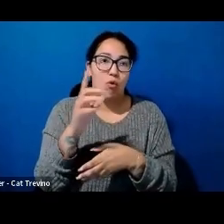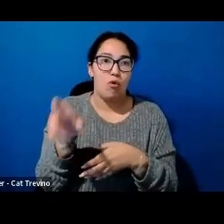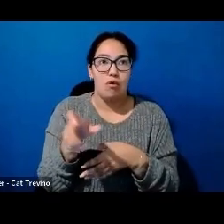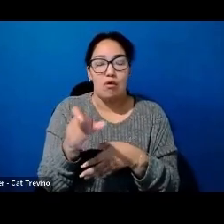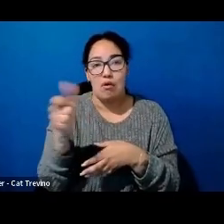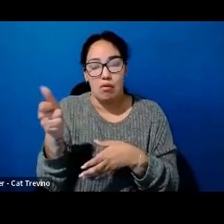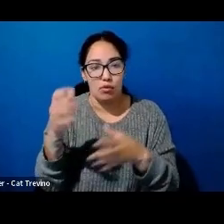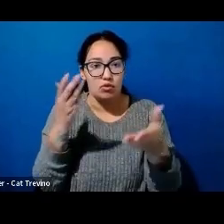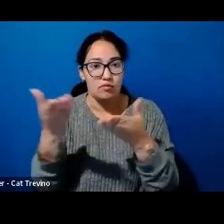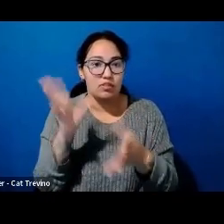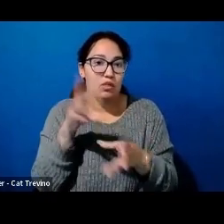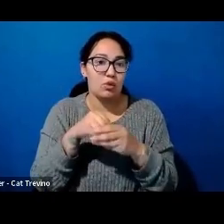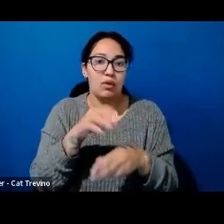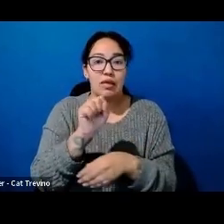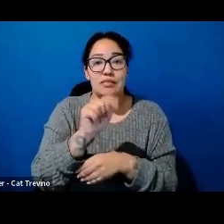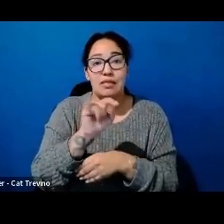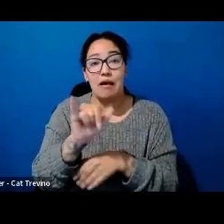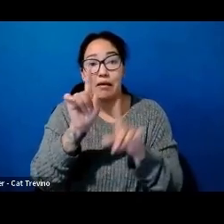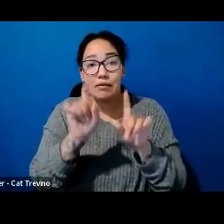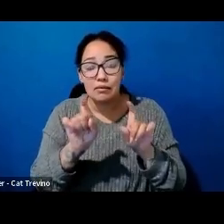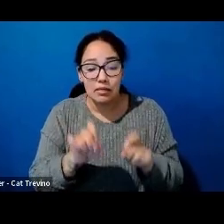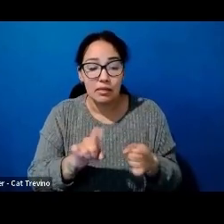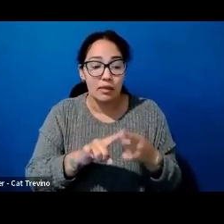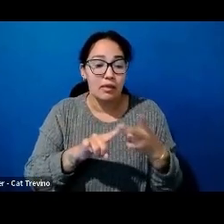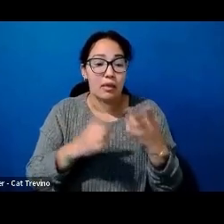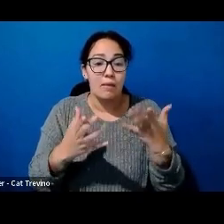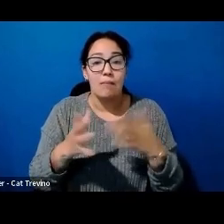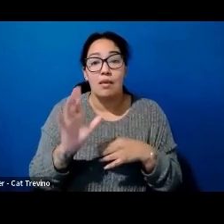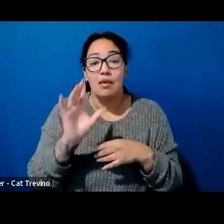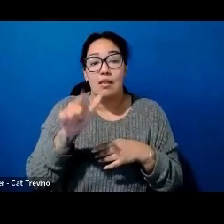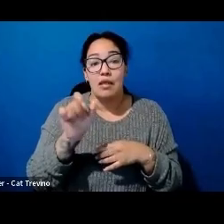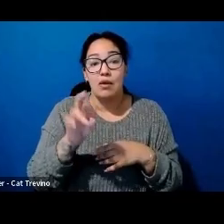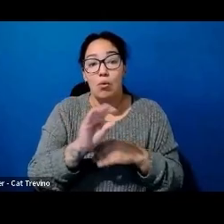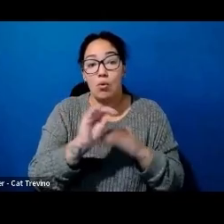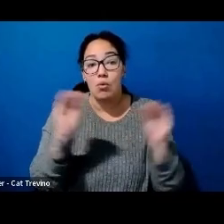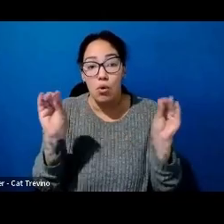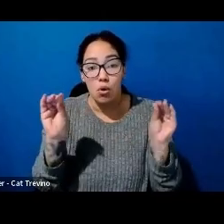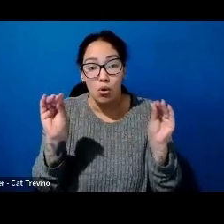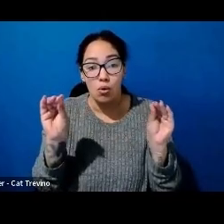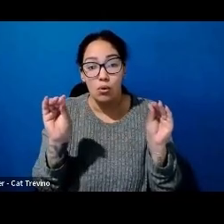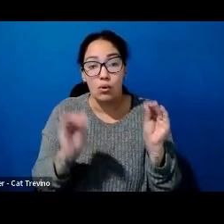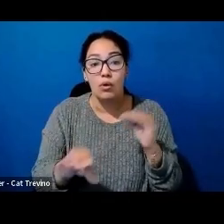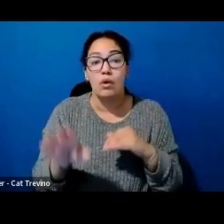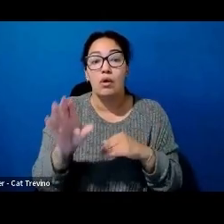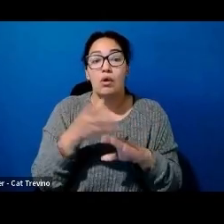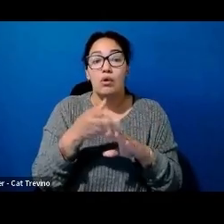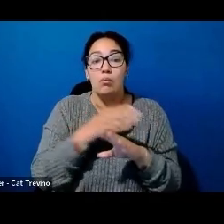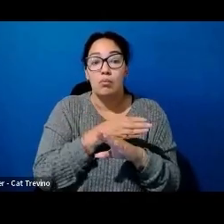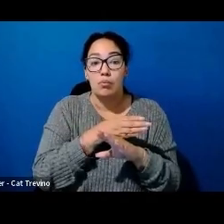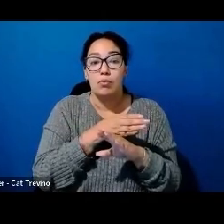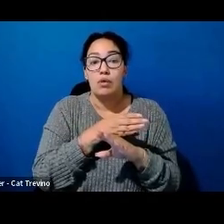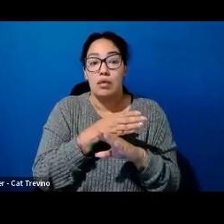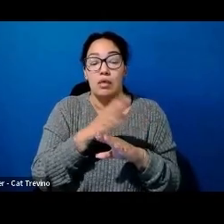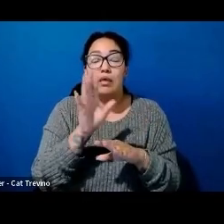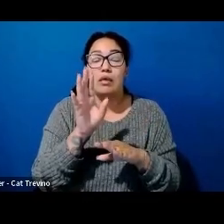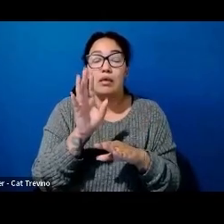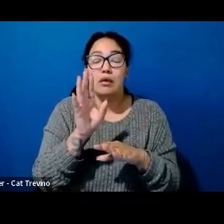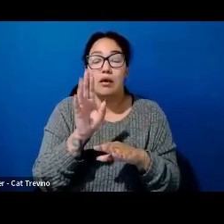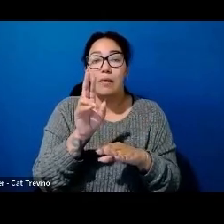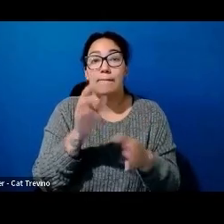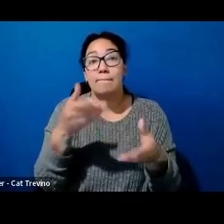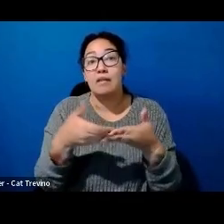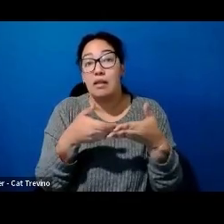services, including STIs, could be late or no prenatal care, substance use concerns, mental health